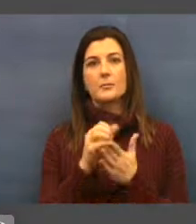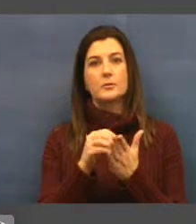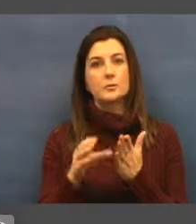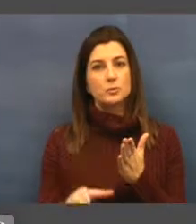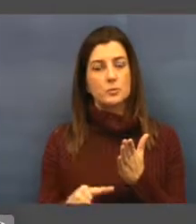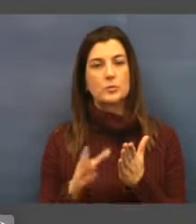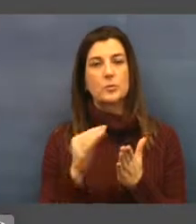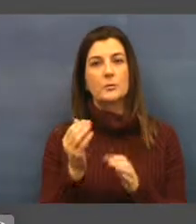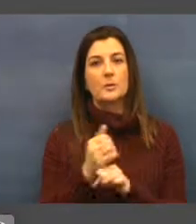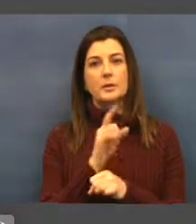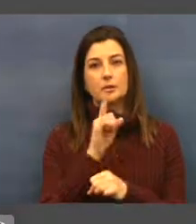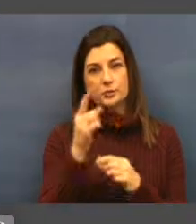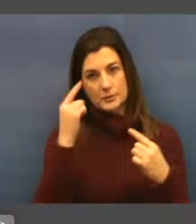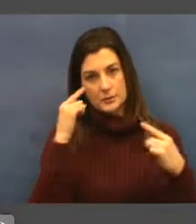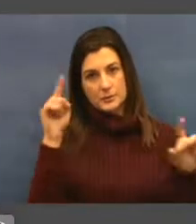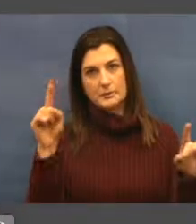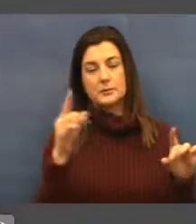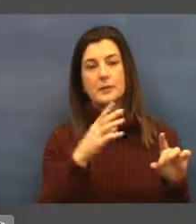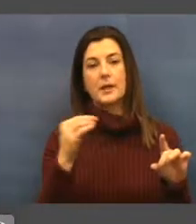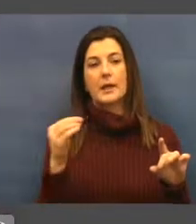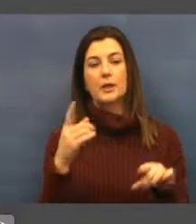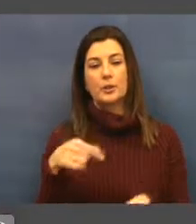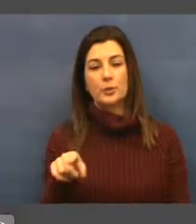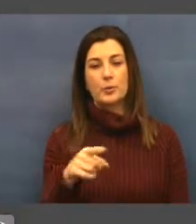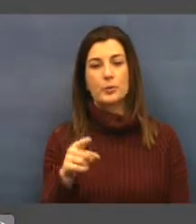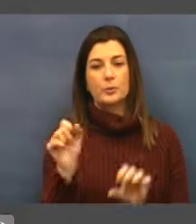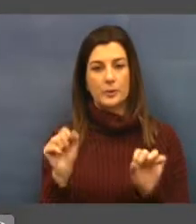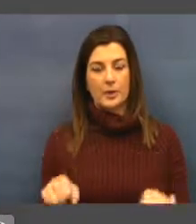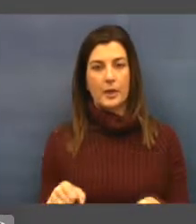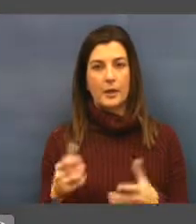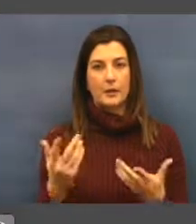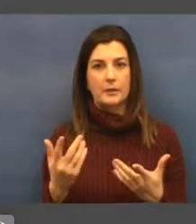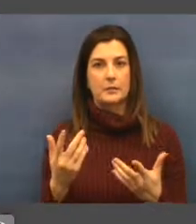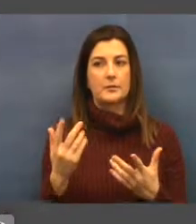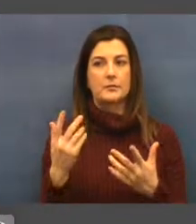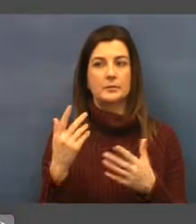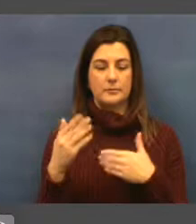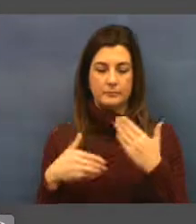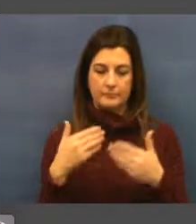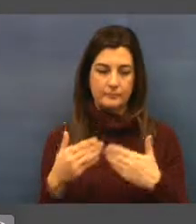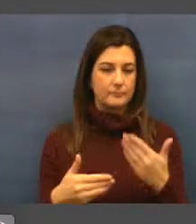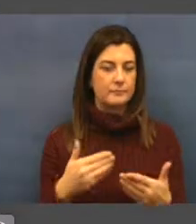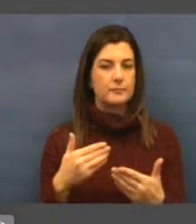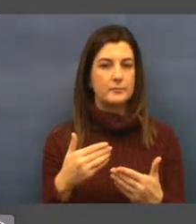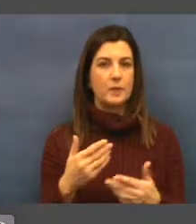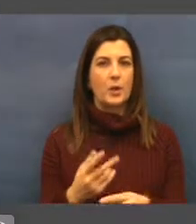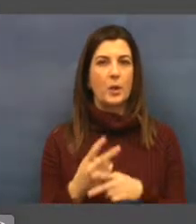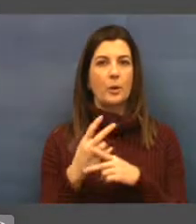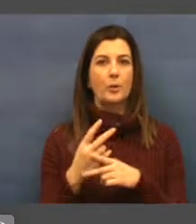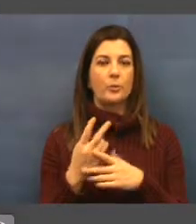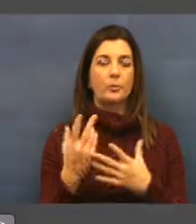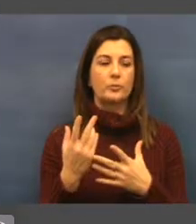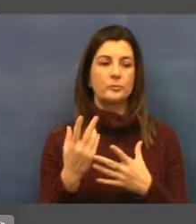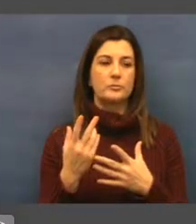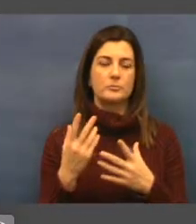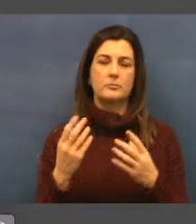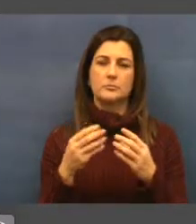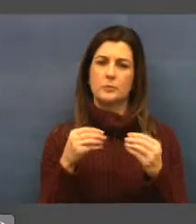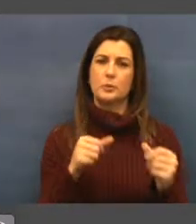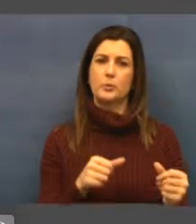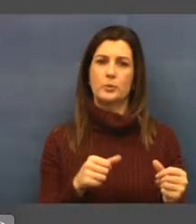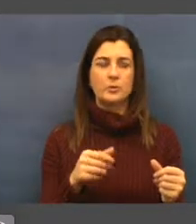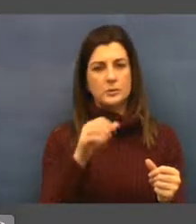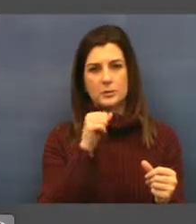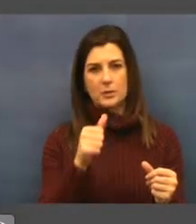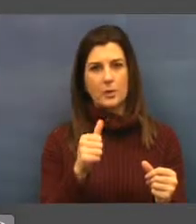really want to make sure that you're successful and that you are able to negotiate the loan process as smoothly as possible. So